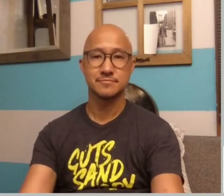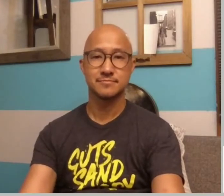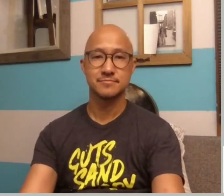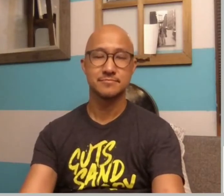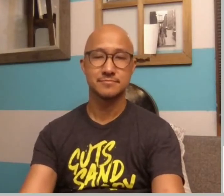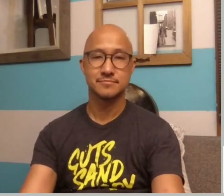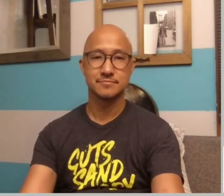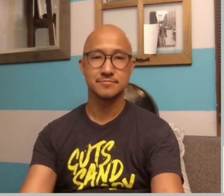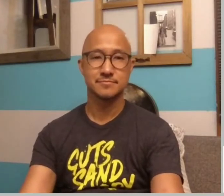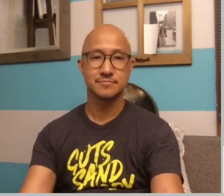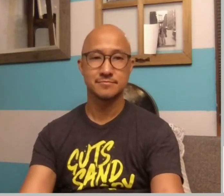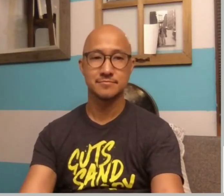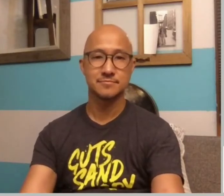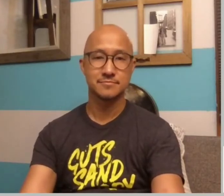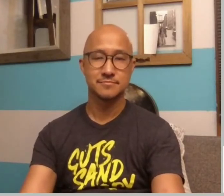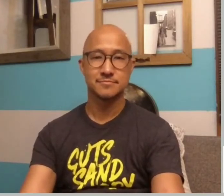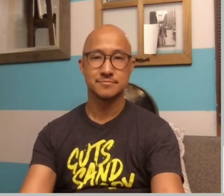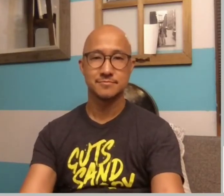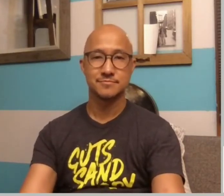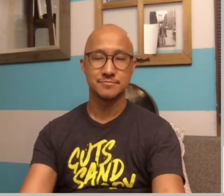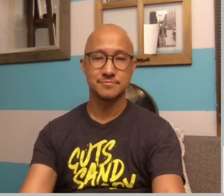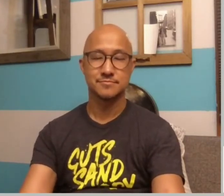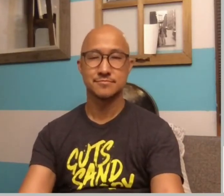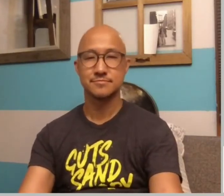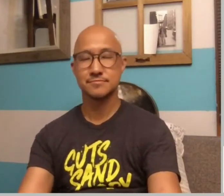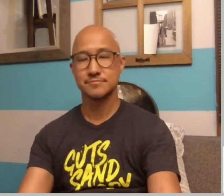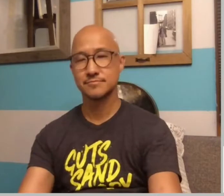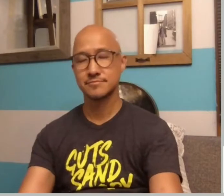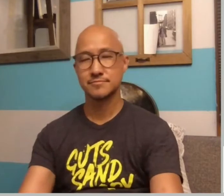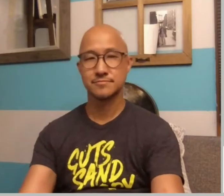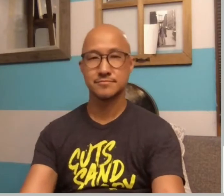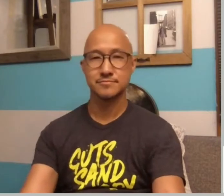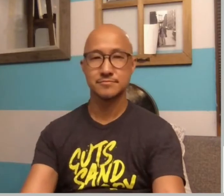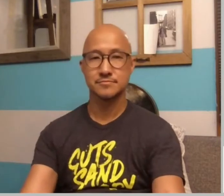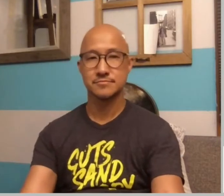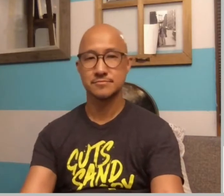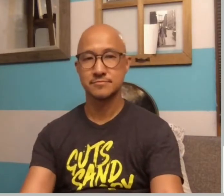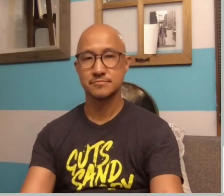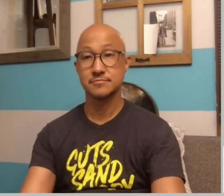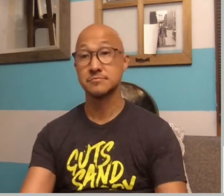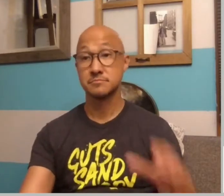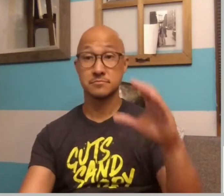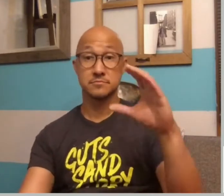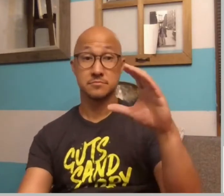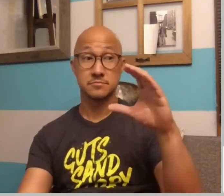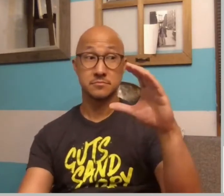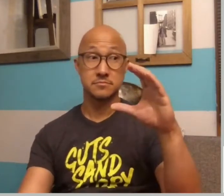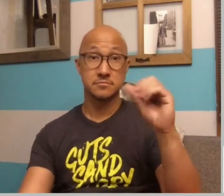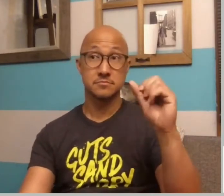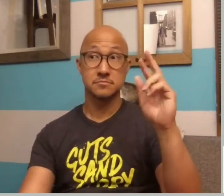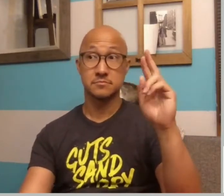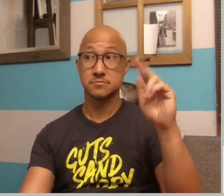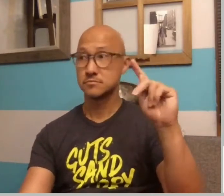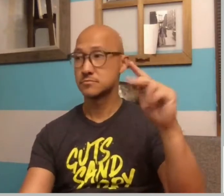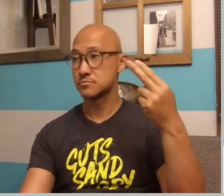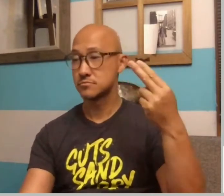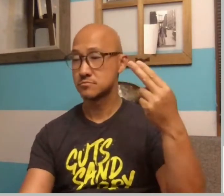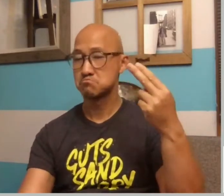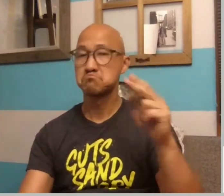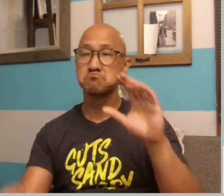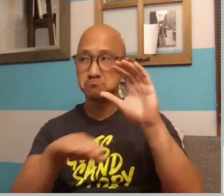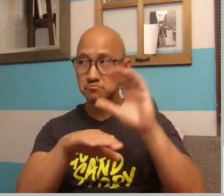going towards charitable causes for the Jewish Christians that are being persecuted. In 1 Corinthians 16, we see that they were